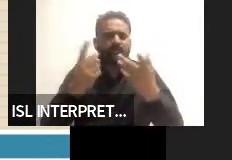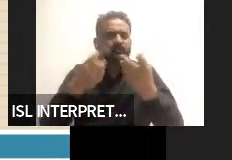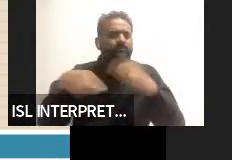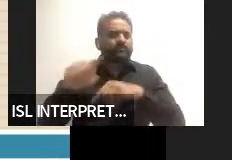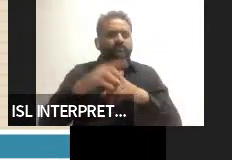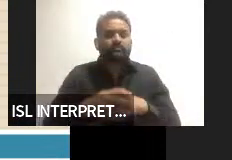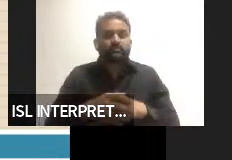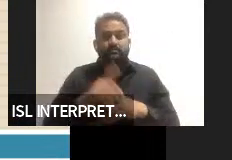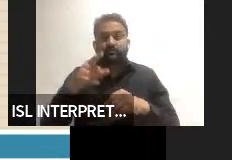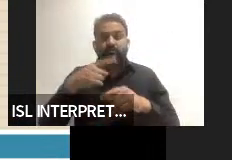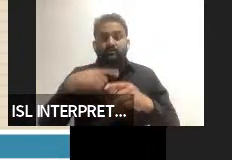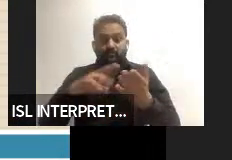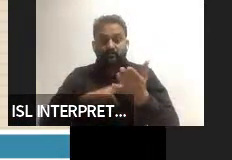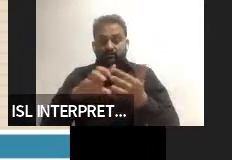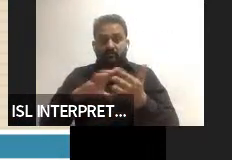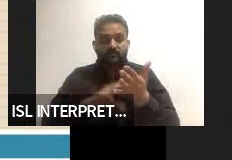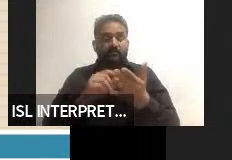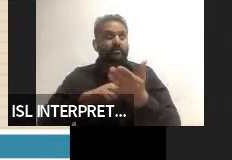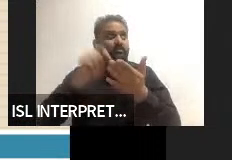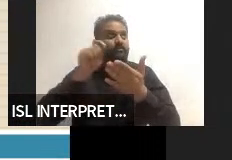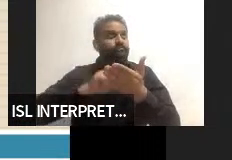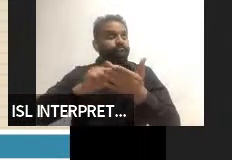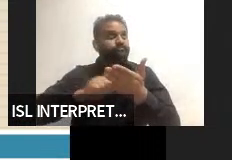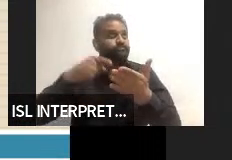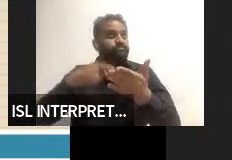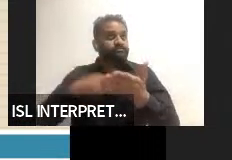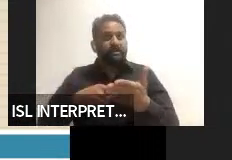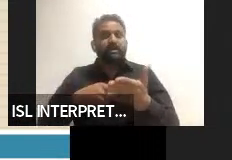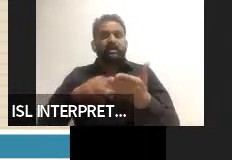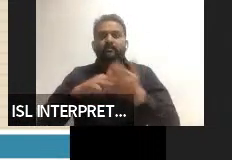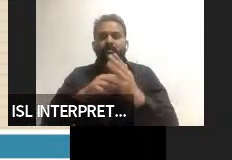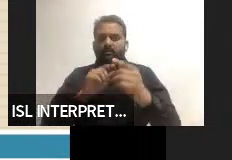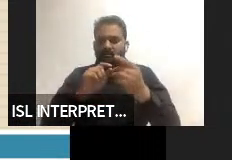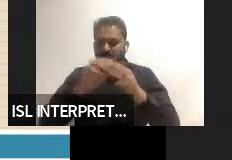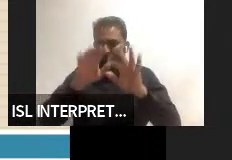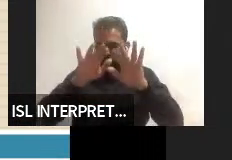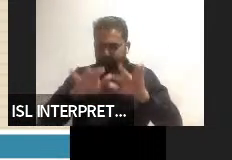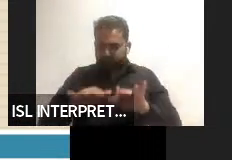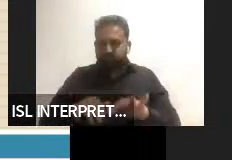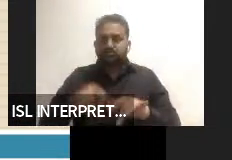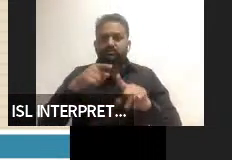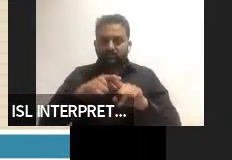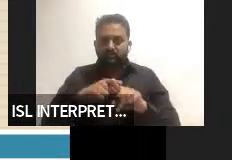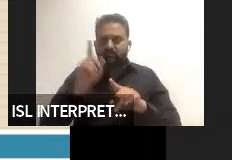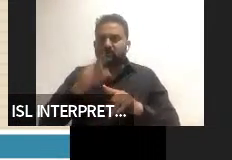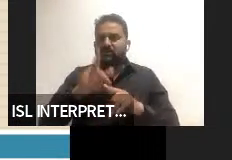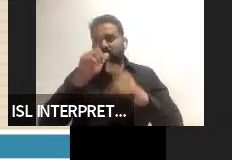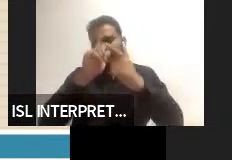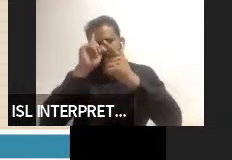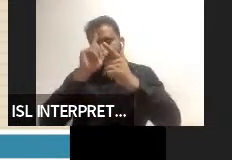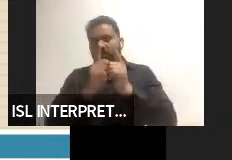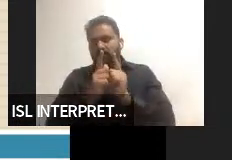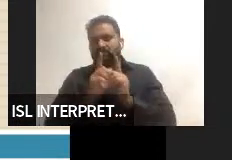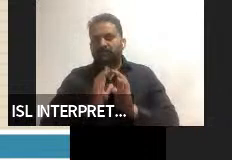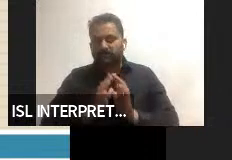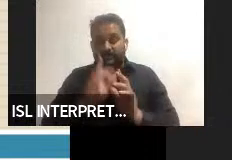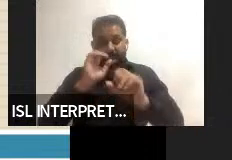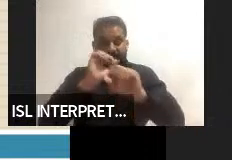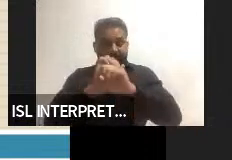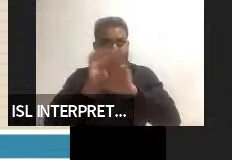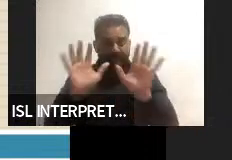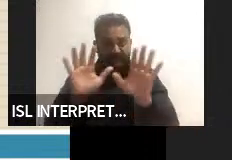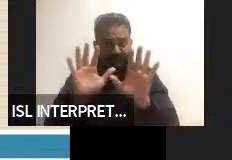you write your memoranda, it is your written form of argument. It should be logical, clear,